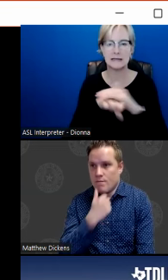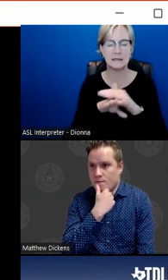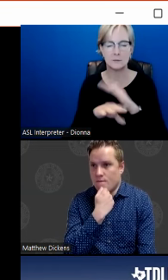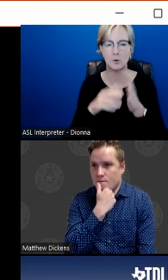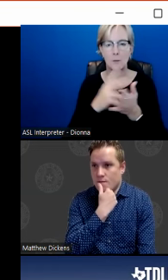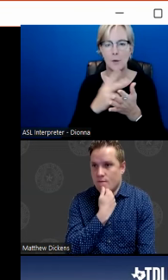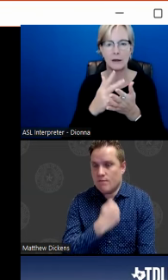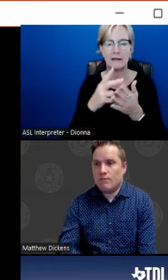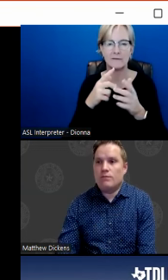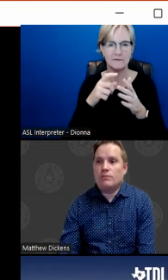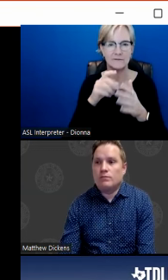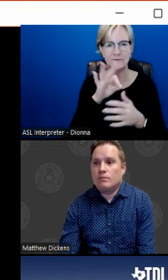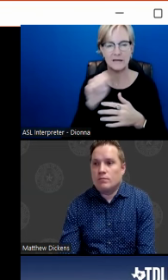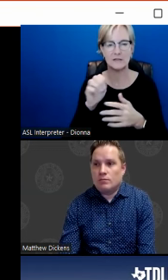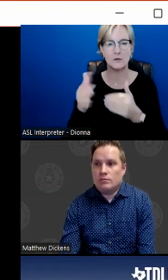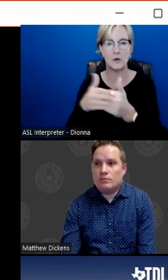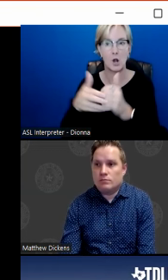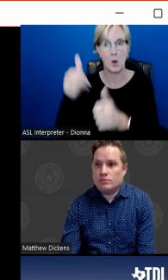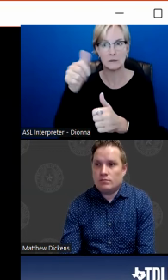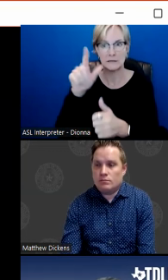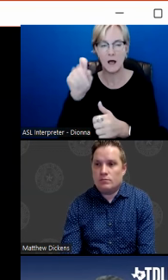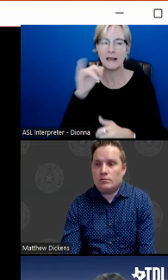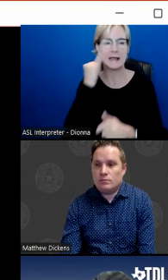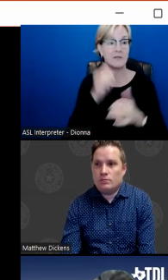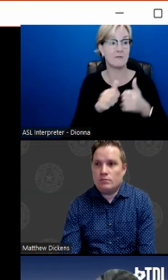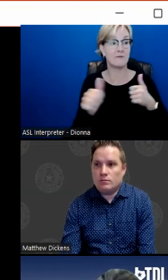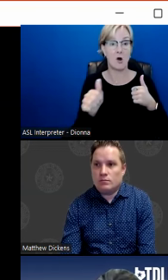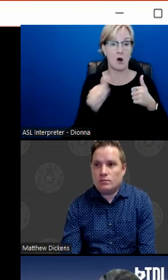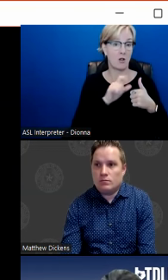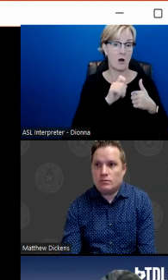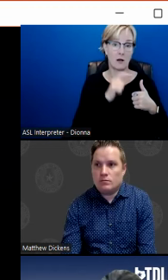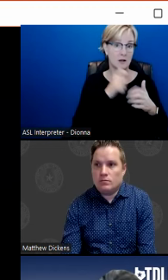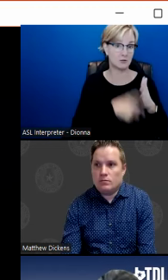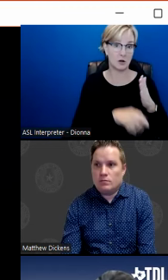the closer lot if the further lot is not charging fees.